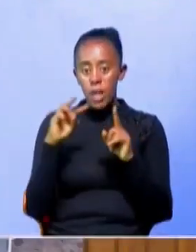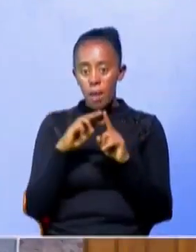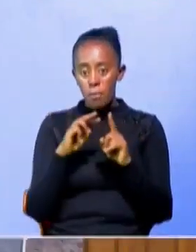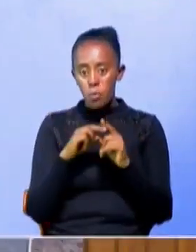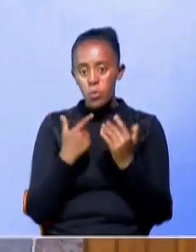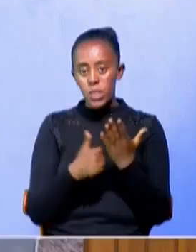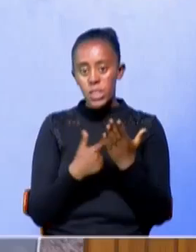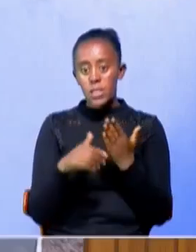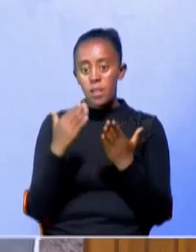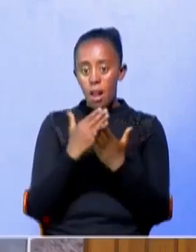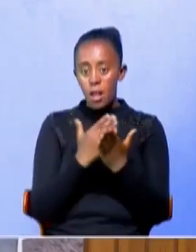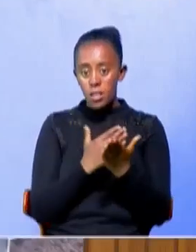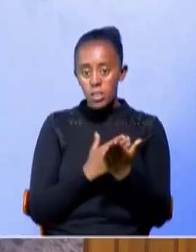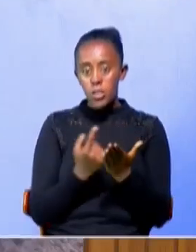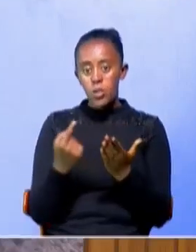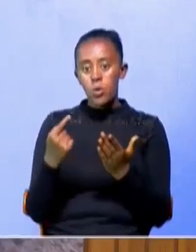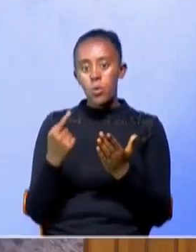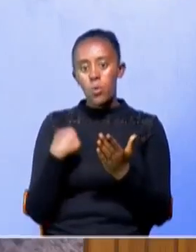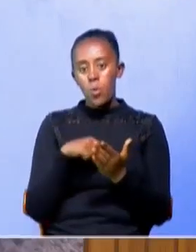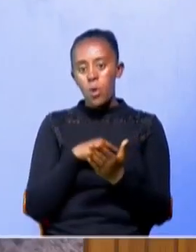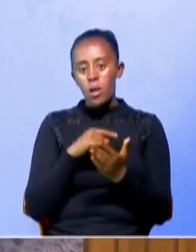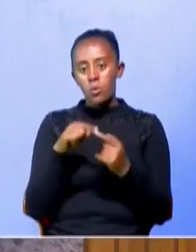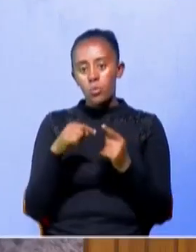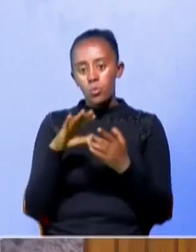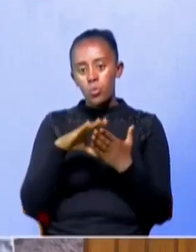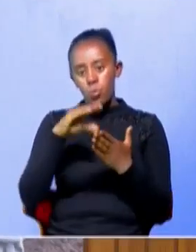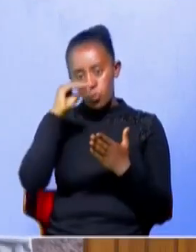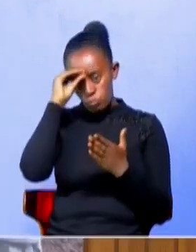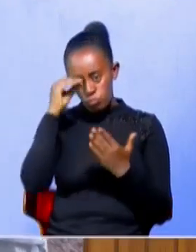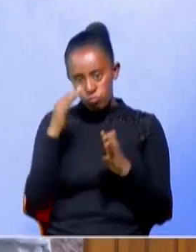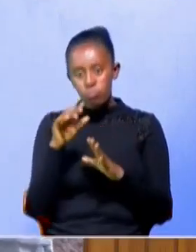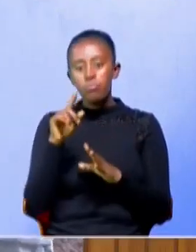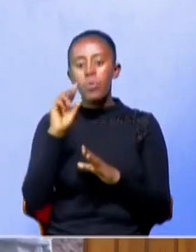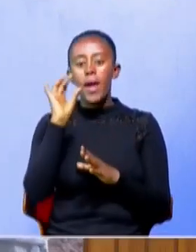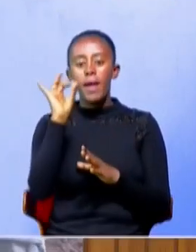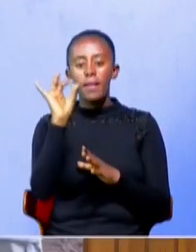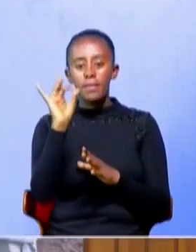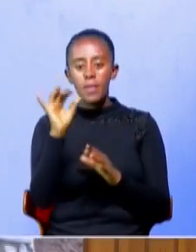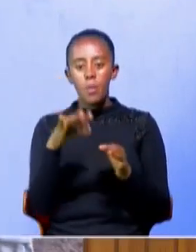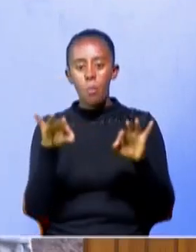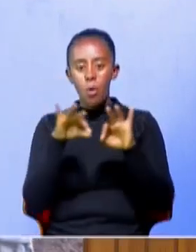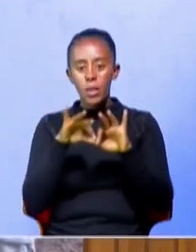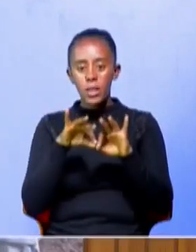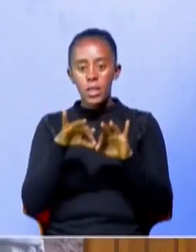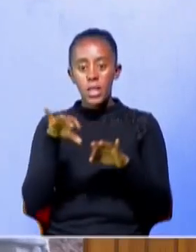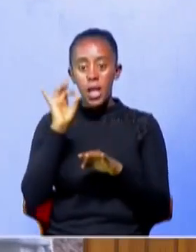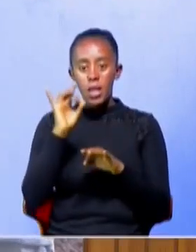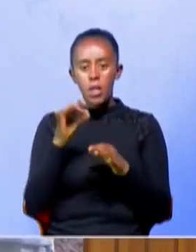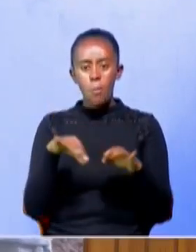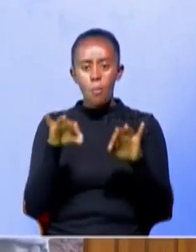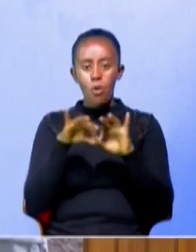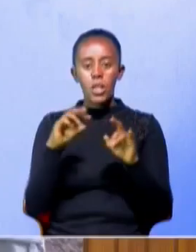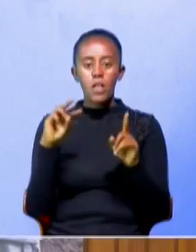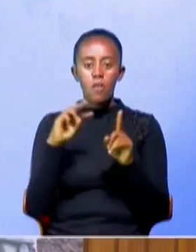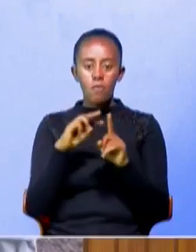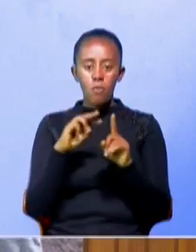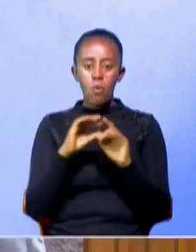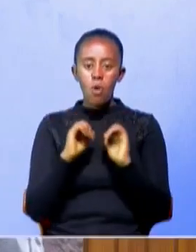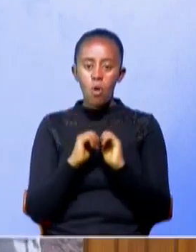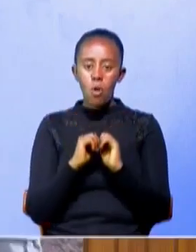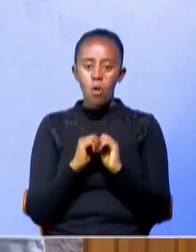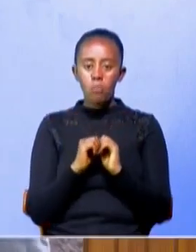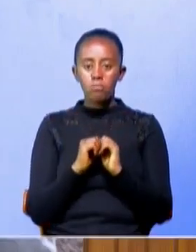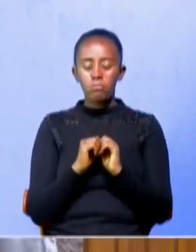or in this lesson, we are going to learn 8 important vocabularies. These 8 important vocabularies